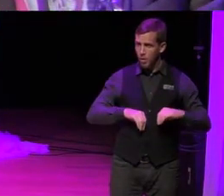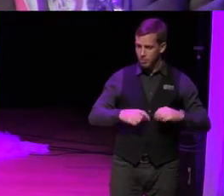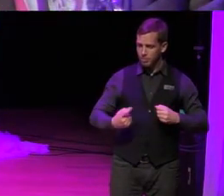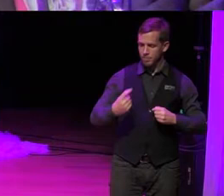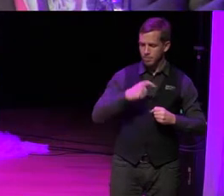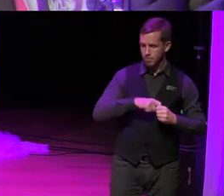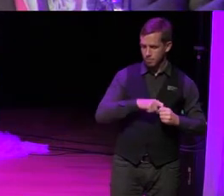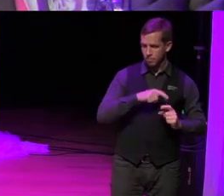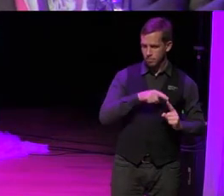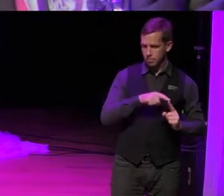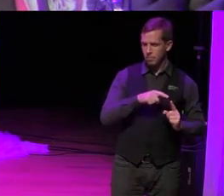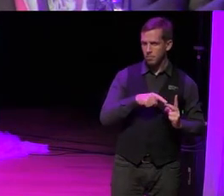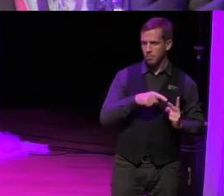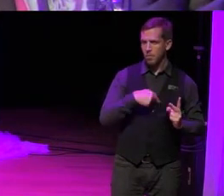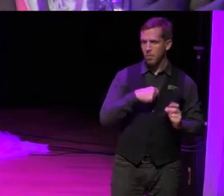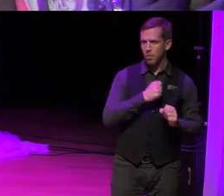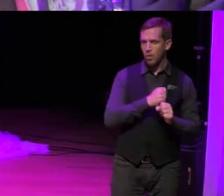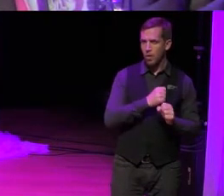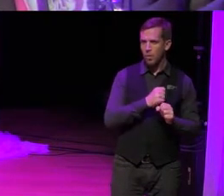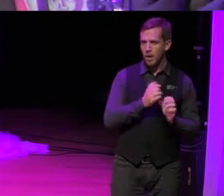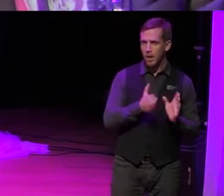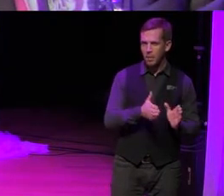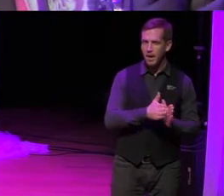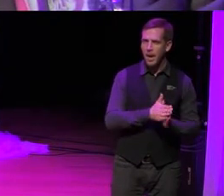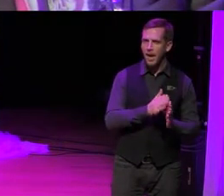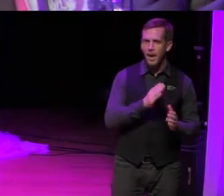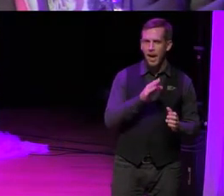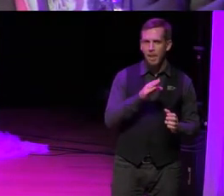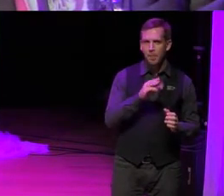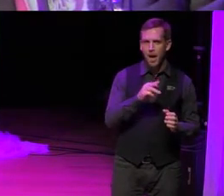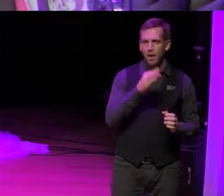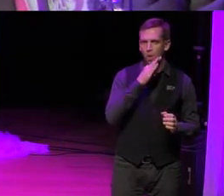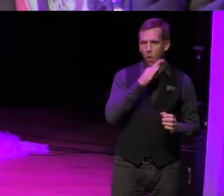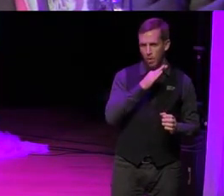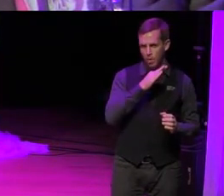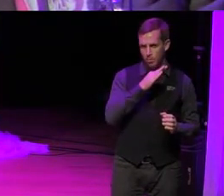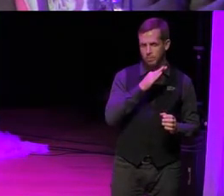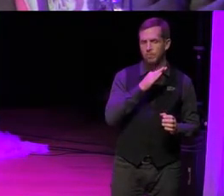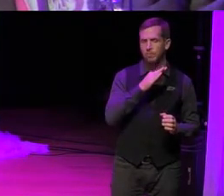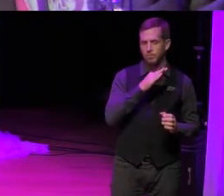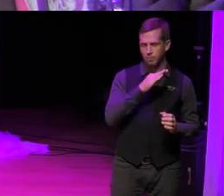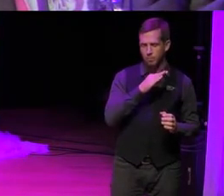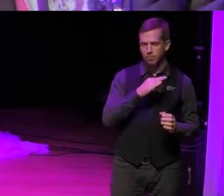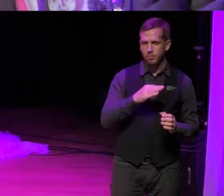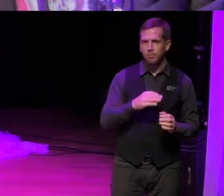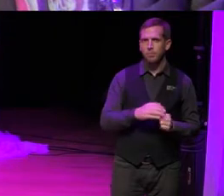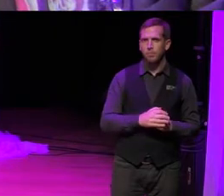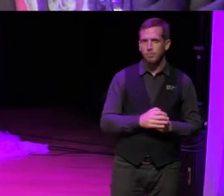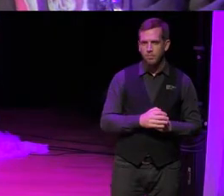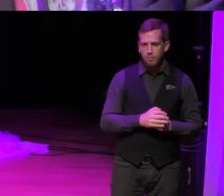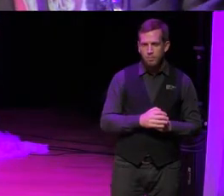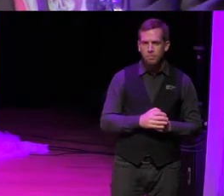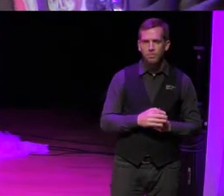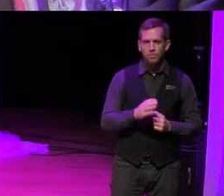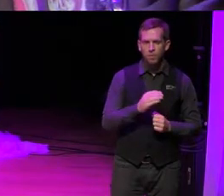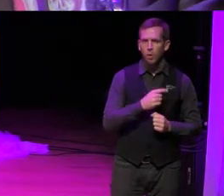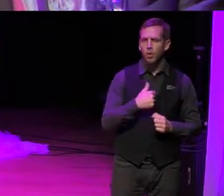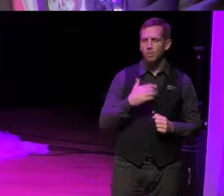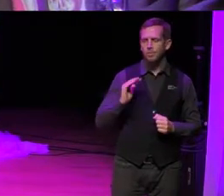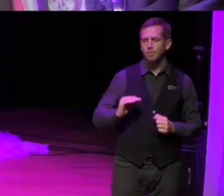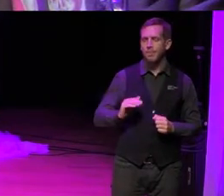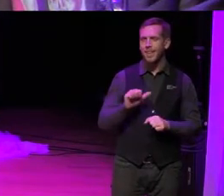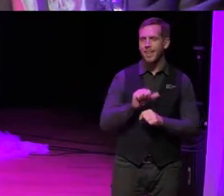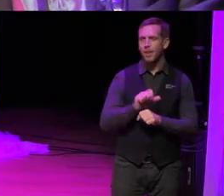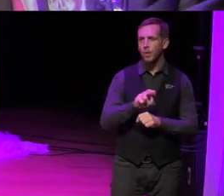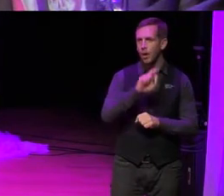of my work on human rights and justice. From as young as about 16 or so, I was involved in the